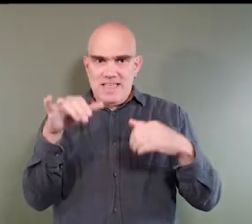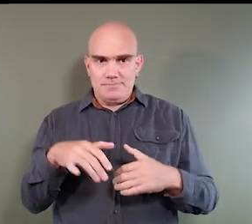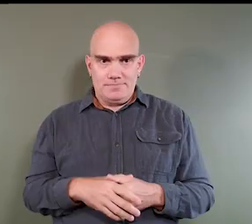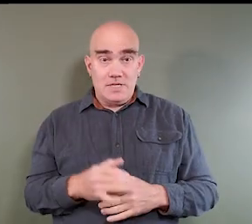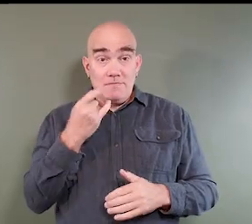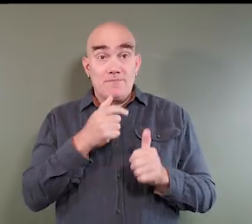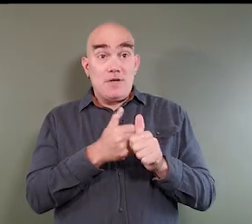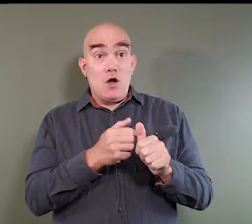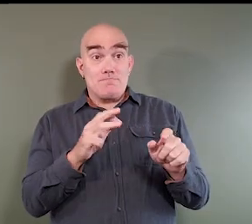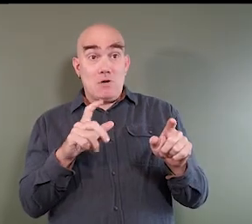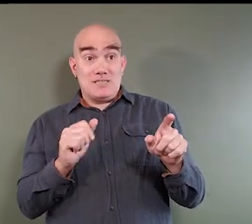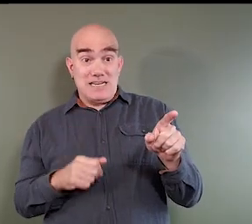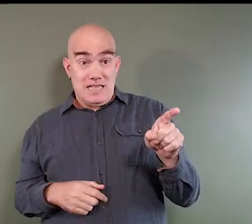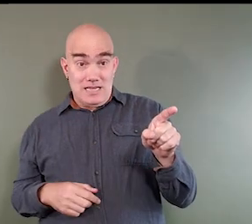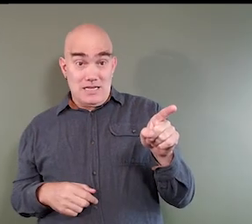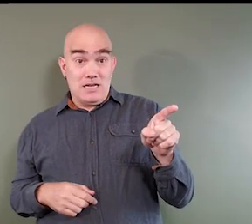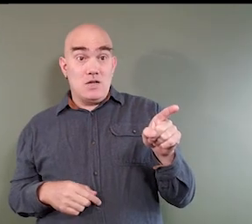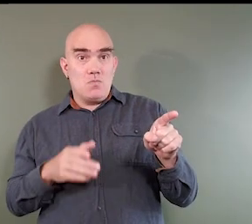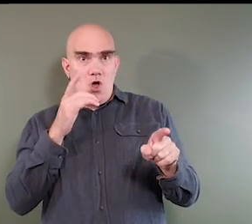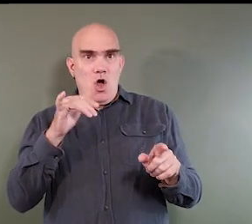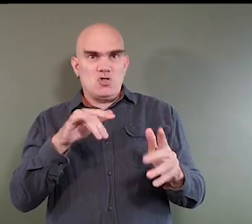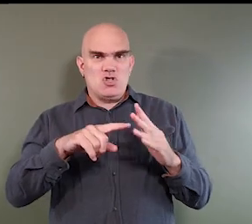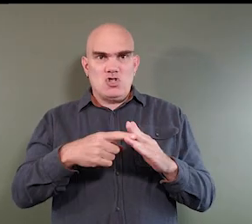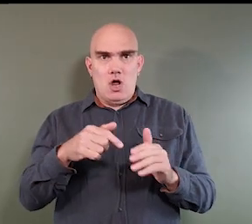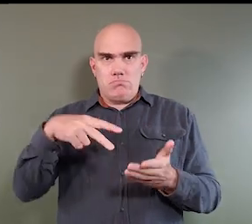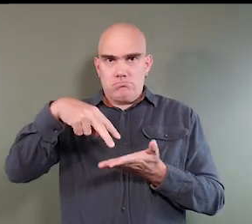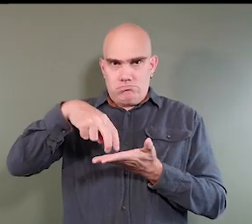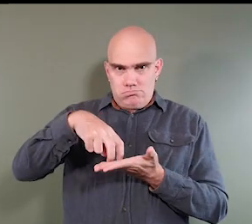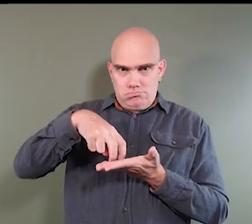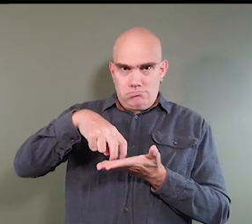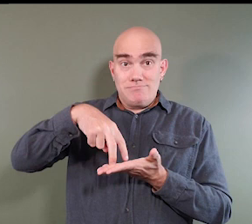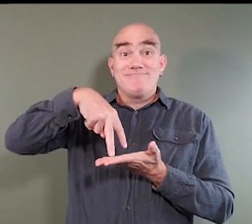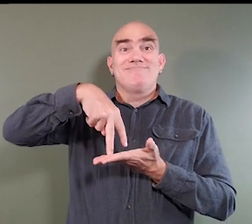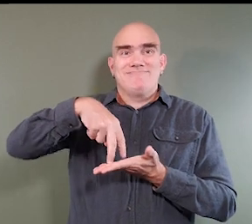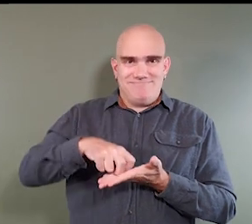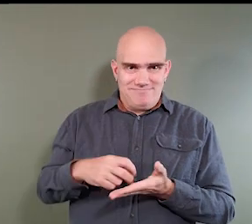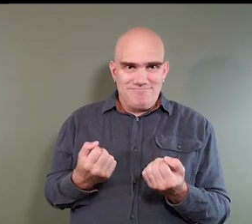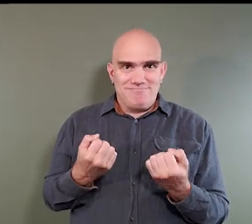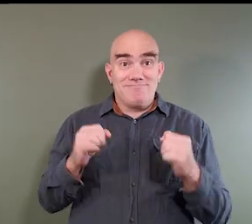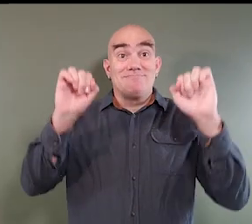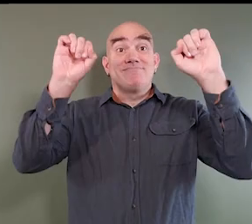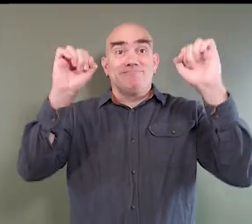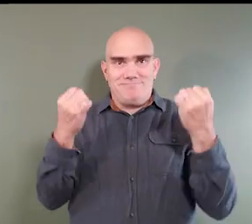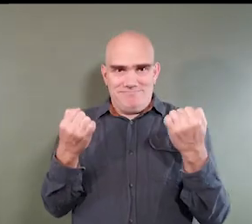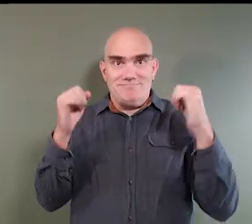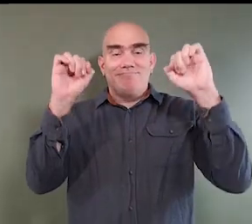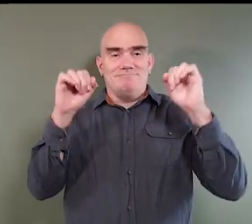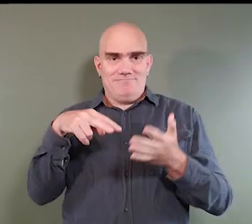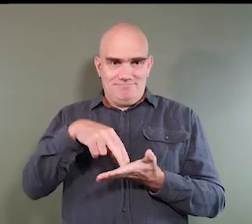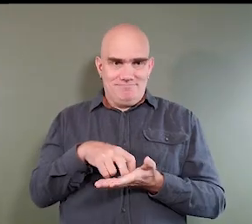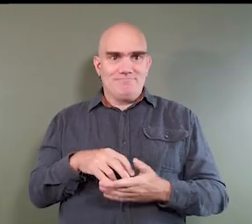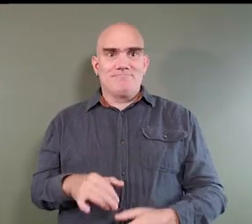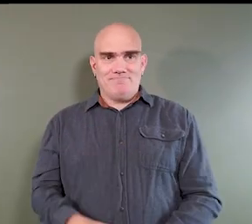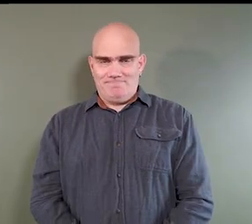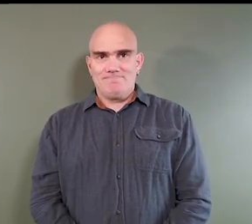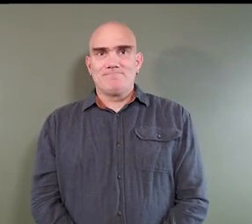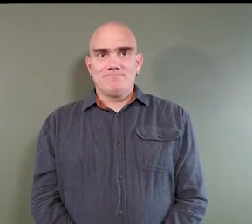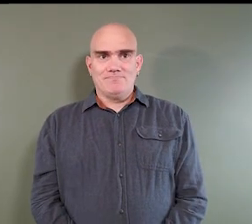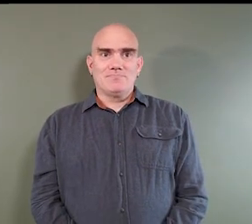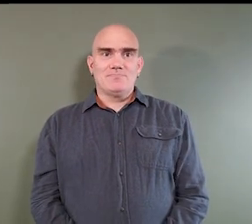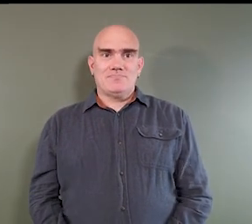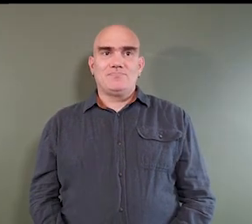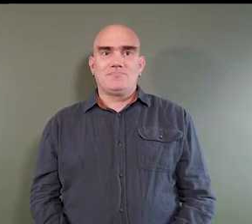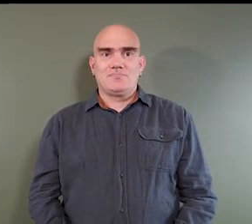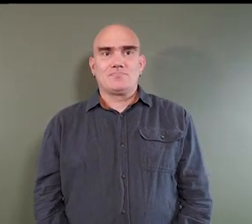you were following along with Marcela, she's gonna be starting out just in a mid squat and then going with her hands all the